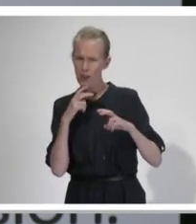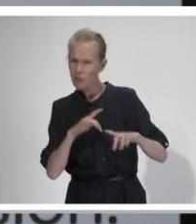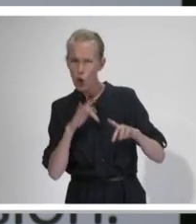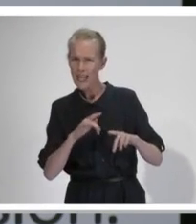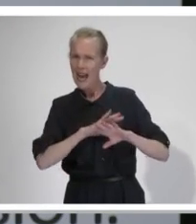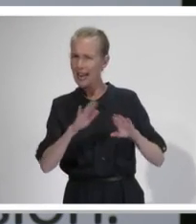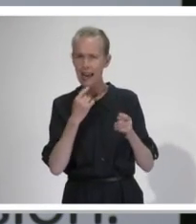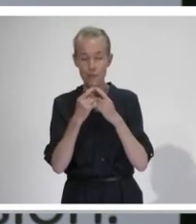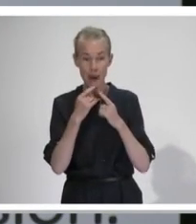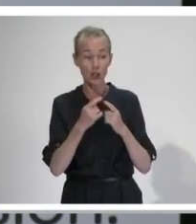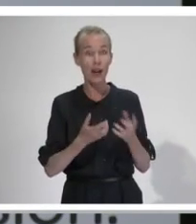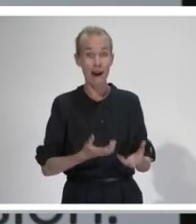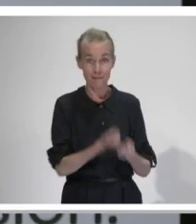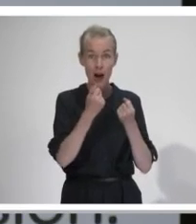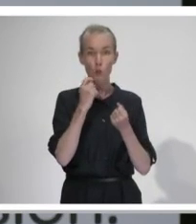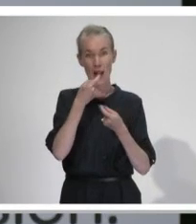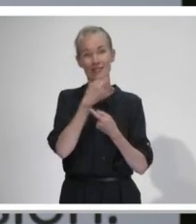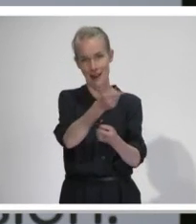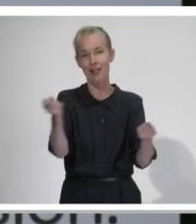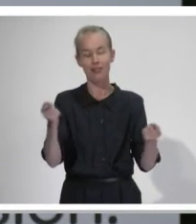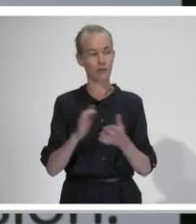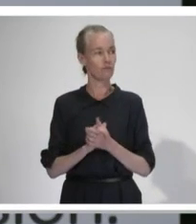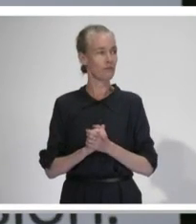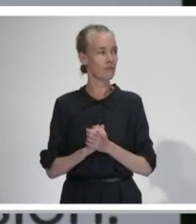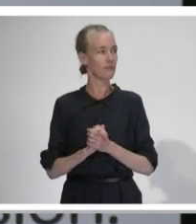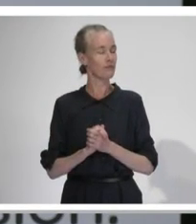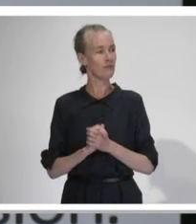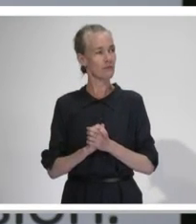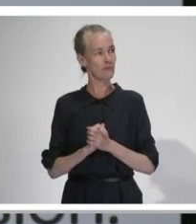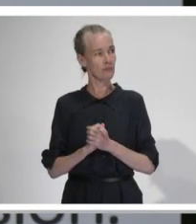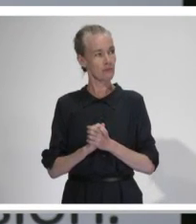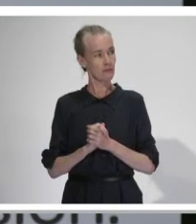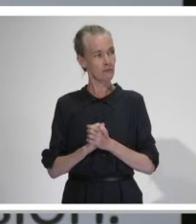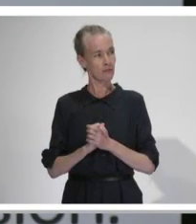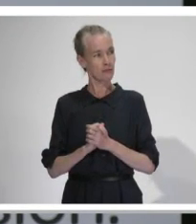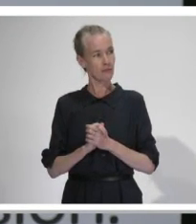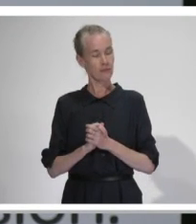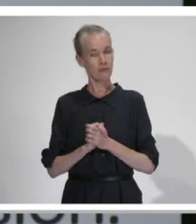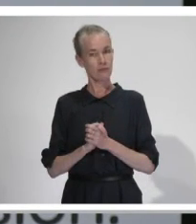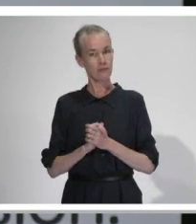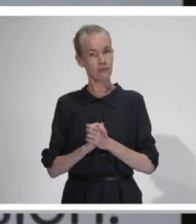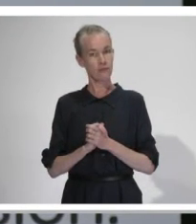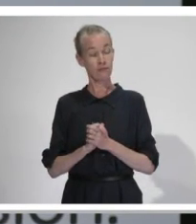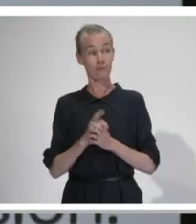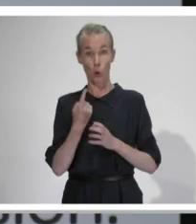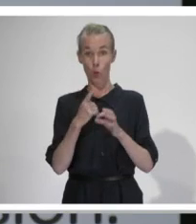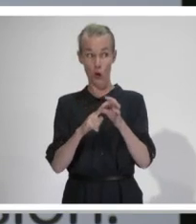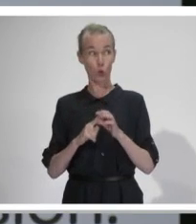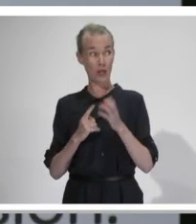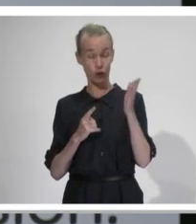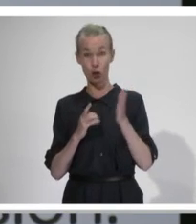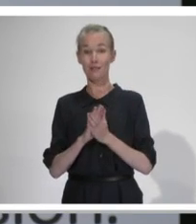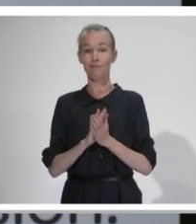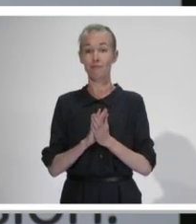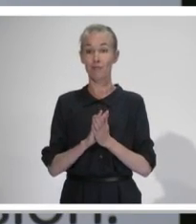back from I'll go down that the back. person. What do you think of the proposal that I understand is under consideration that 5 million COVID